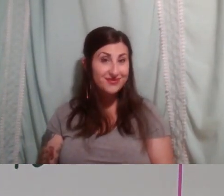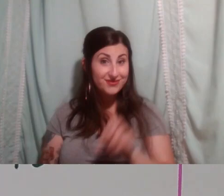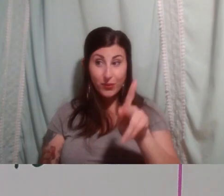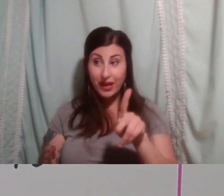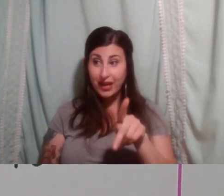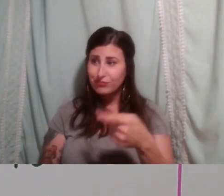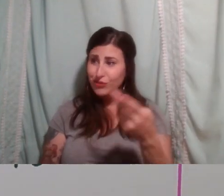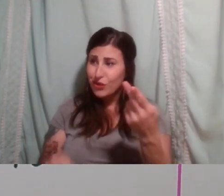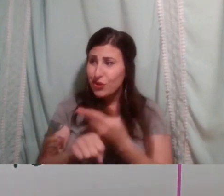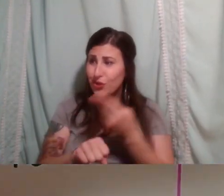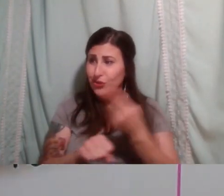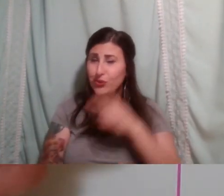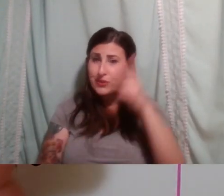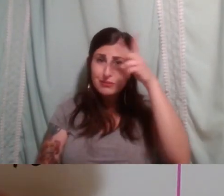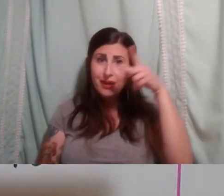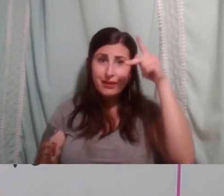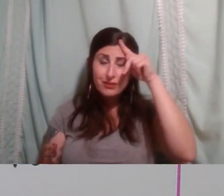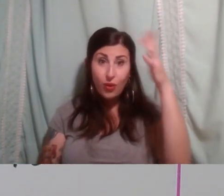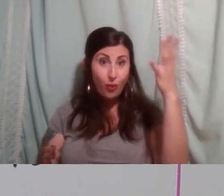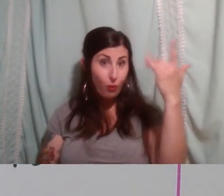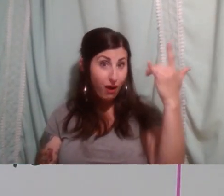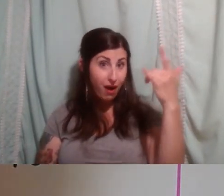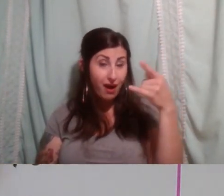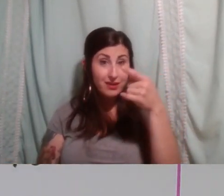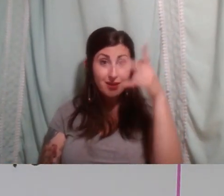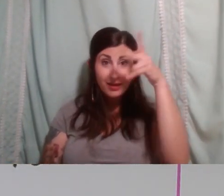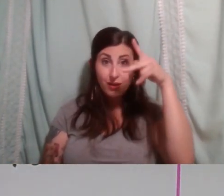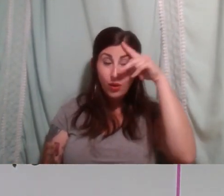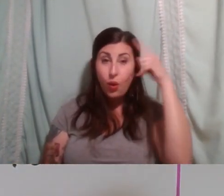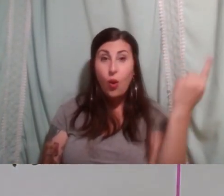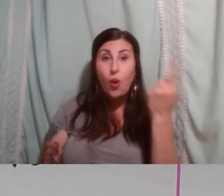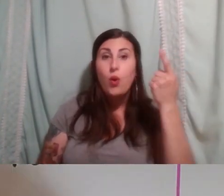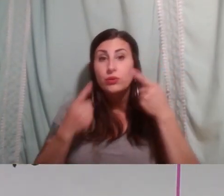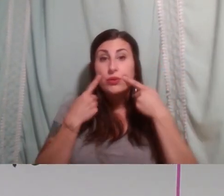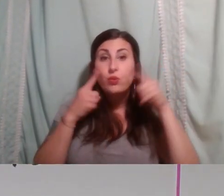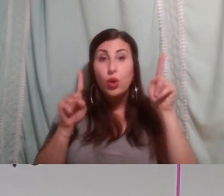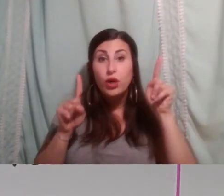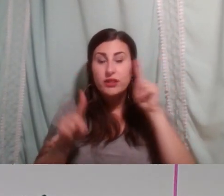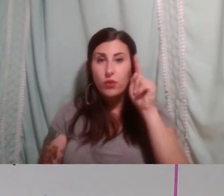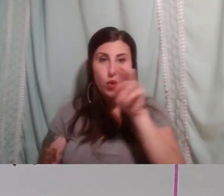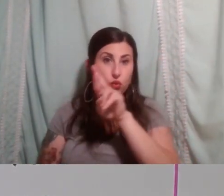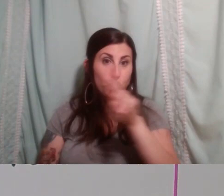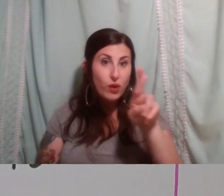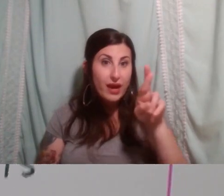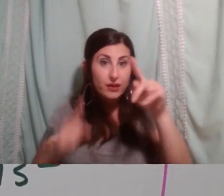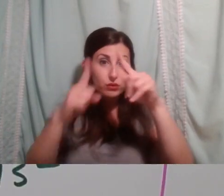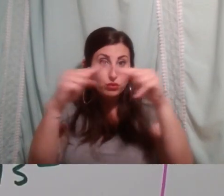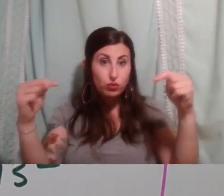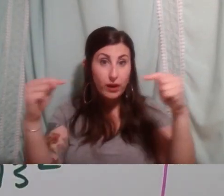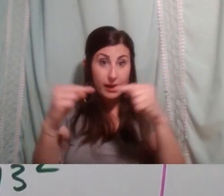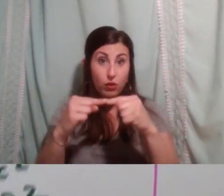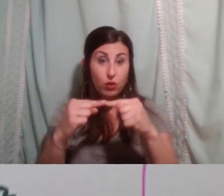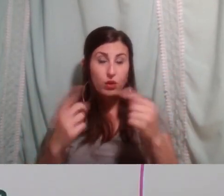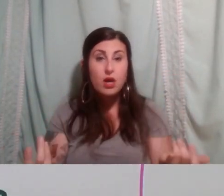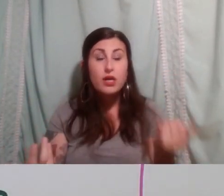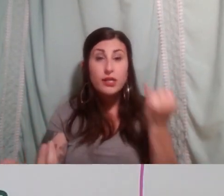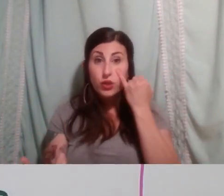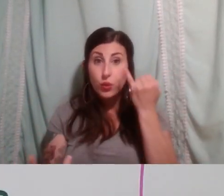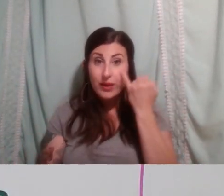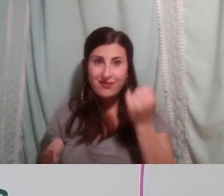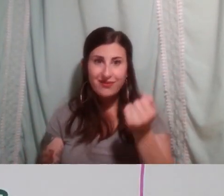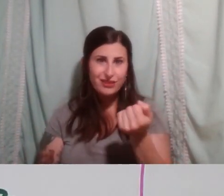Okay, so you can use the Pythagorean theorem because the Pythagorean theorem only works for right triangles. So if I give